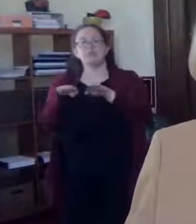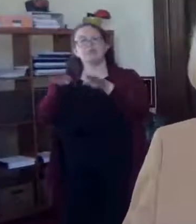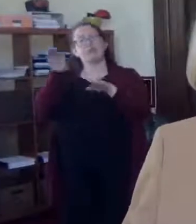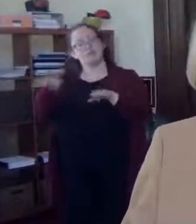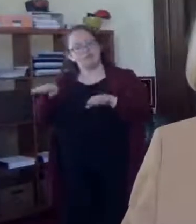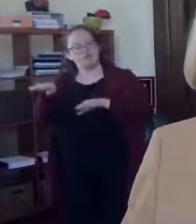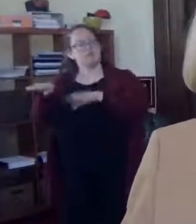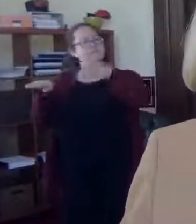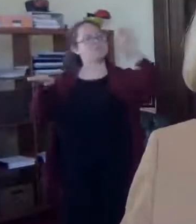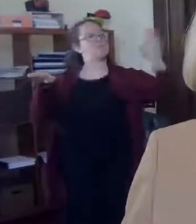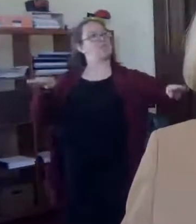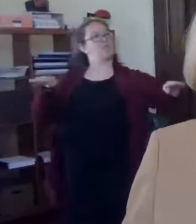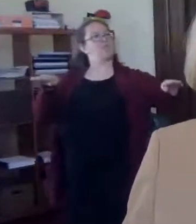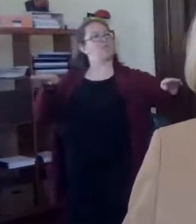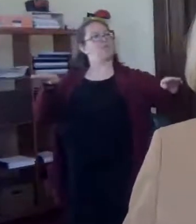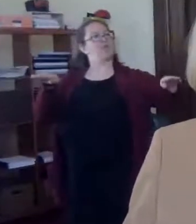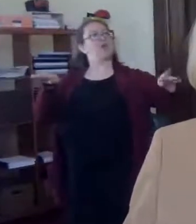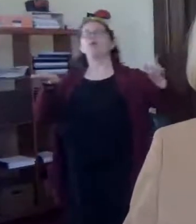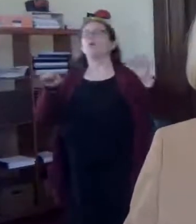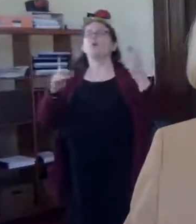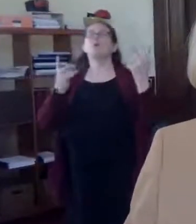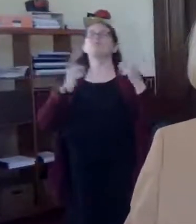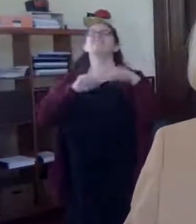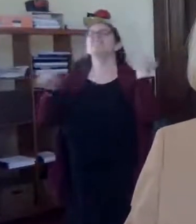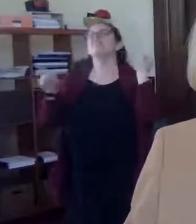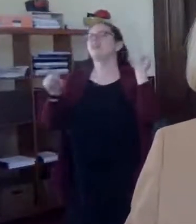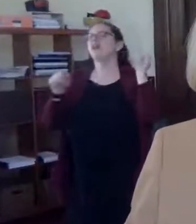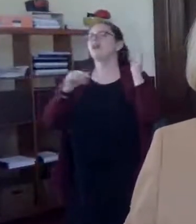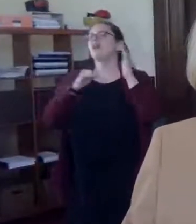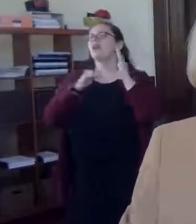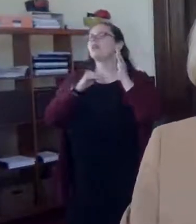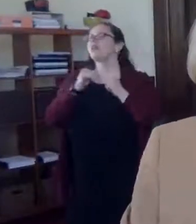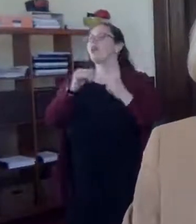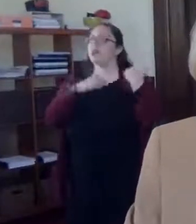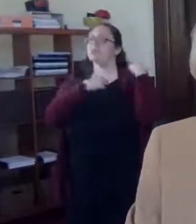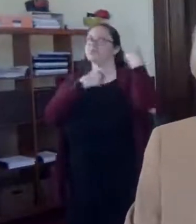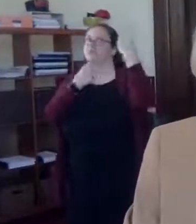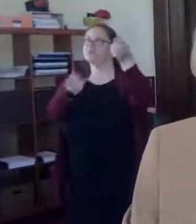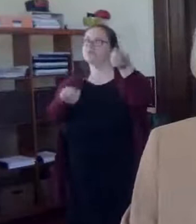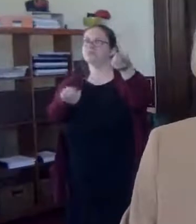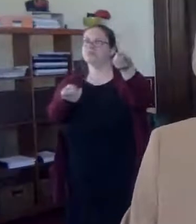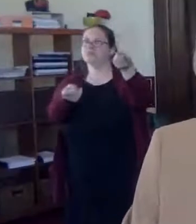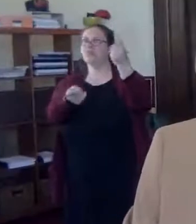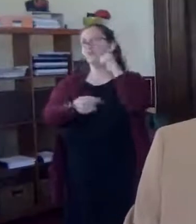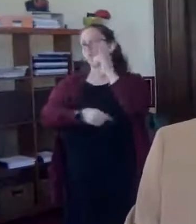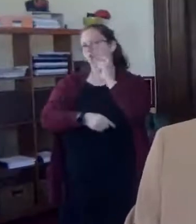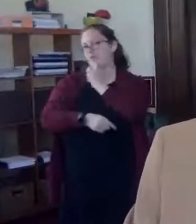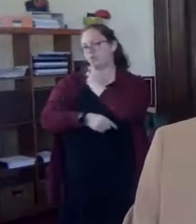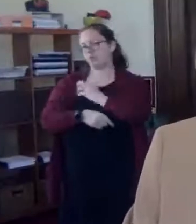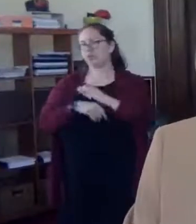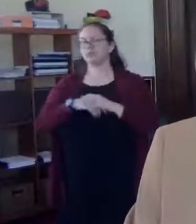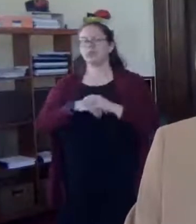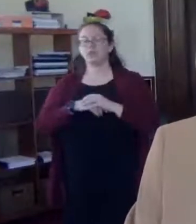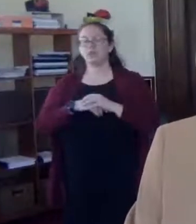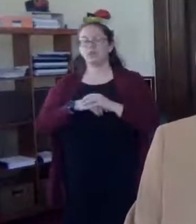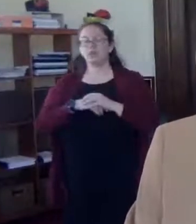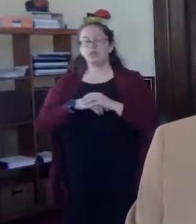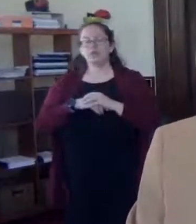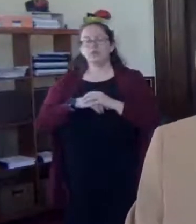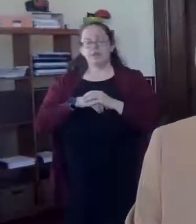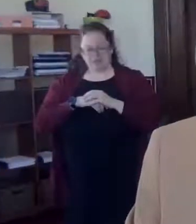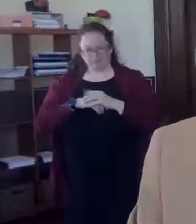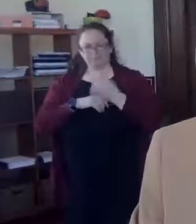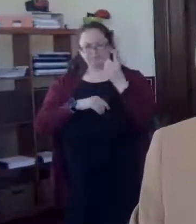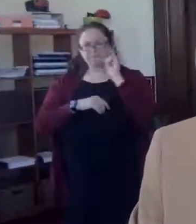a different than we know restaurants to be right now. So before those things can happen successfully,